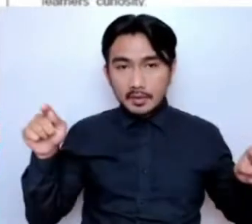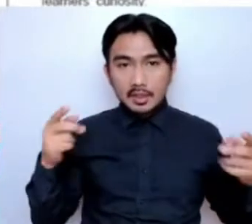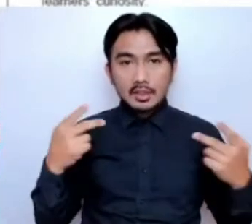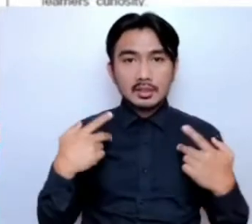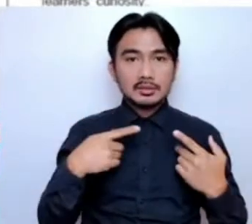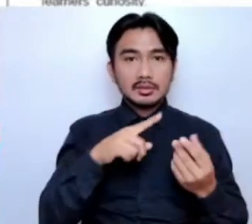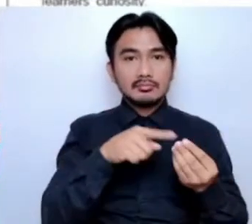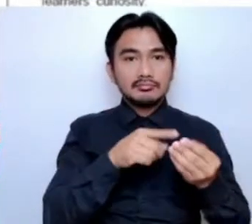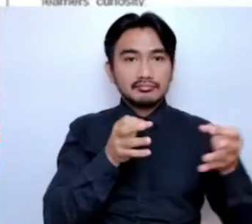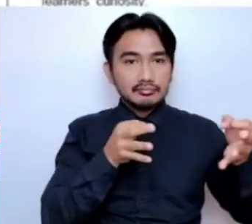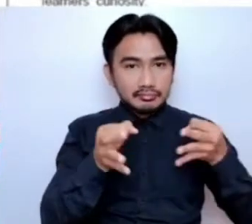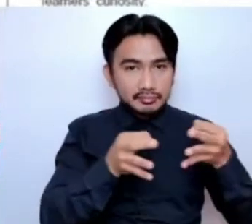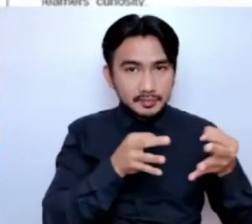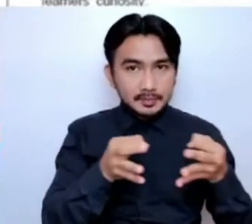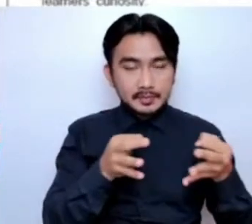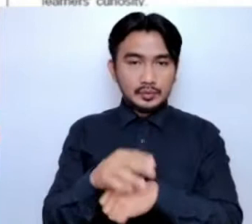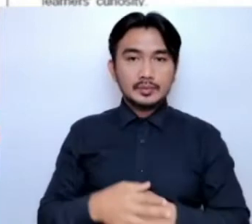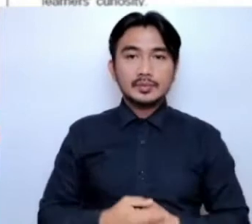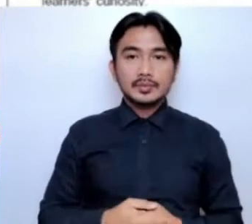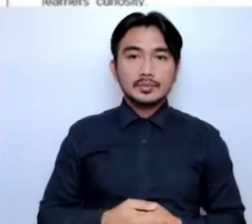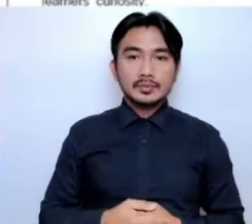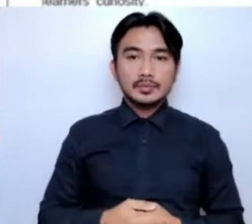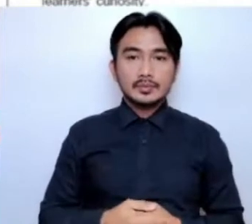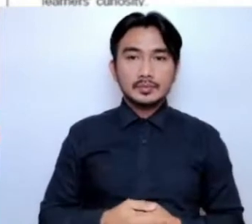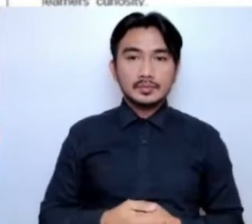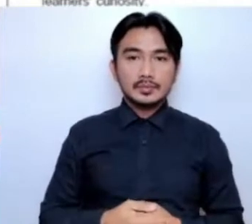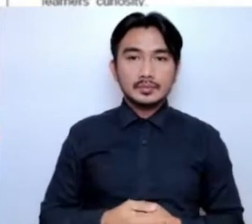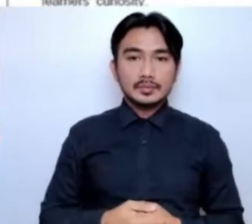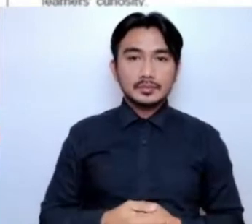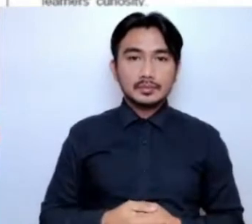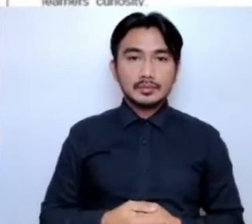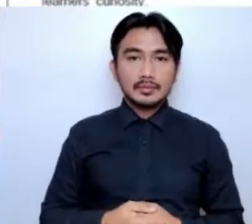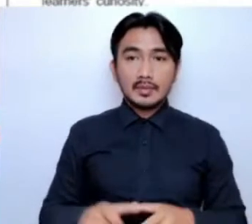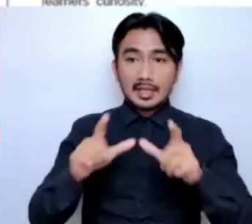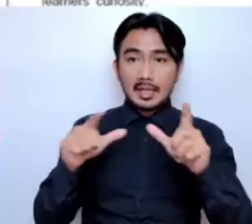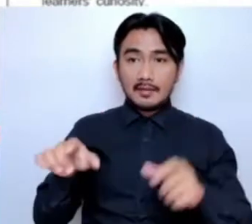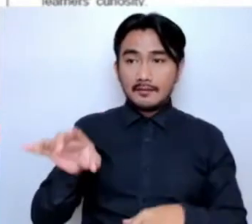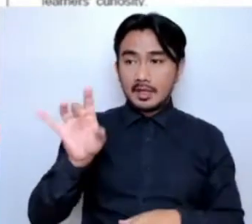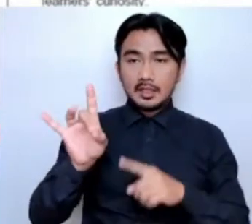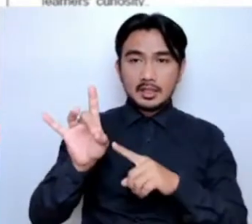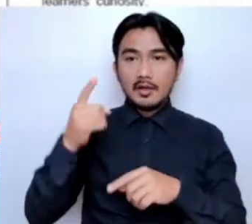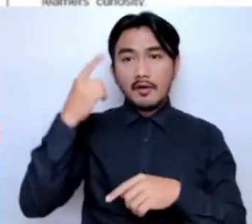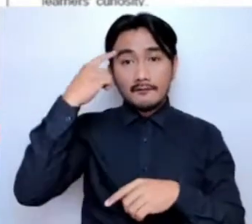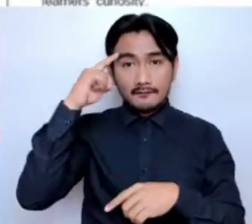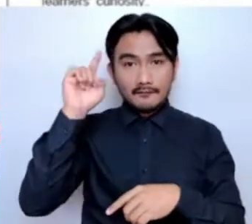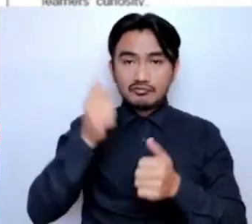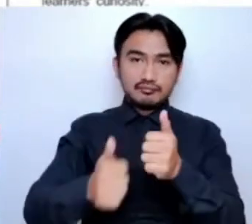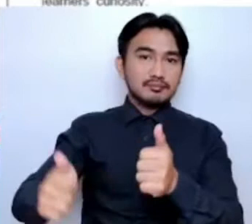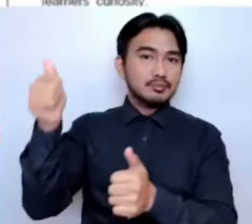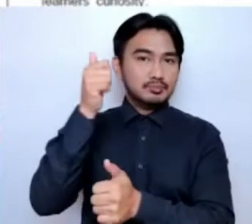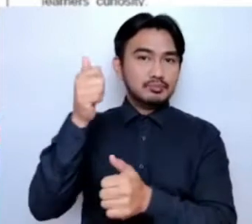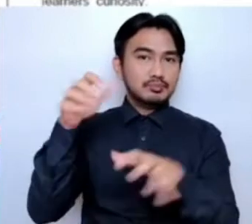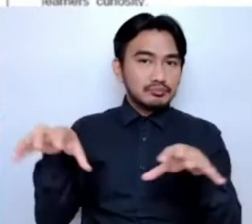of levels of practice. For level 8 or outstanding practice, the teacher must be able